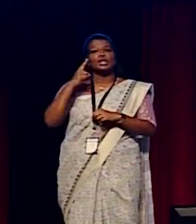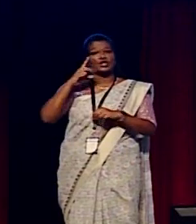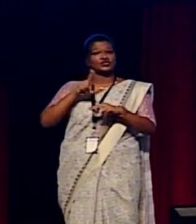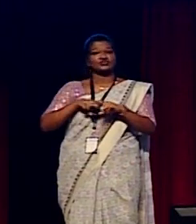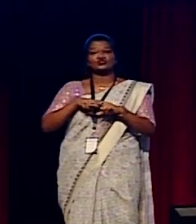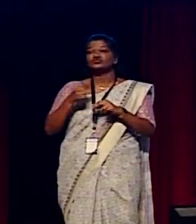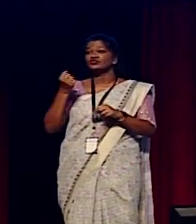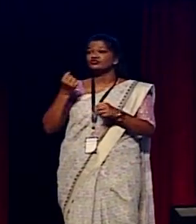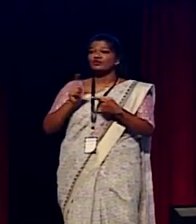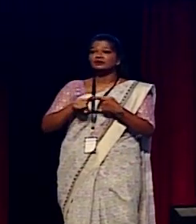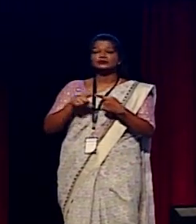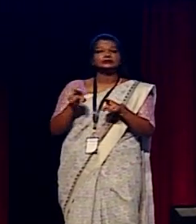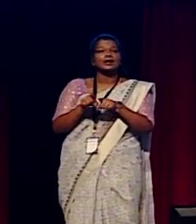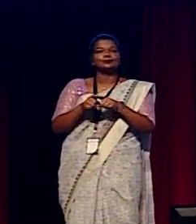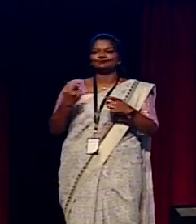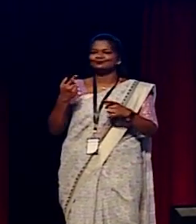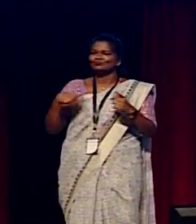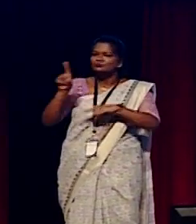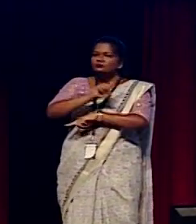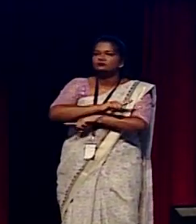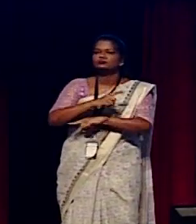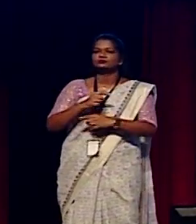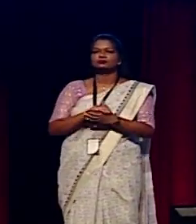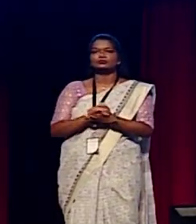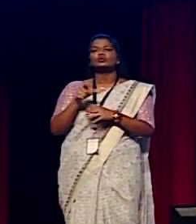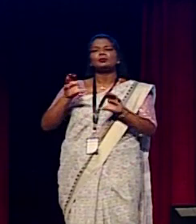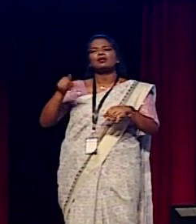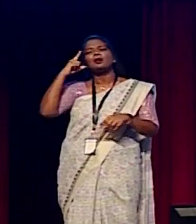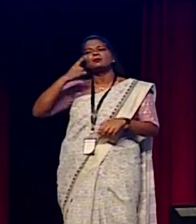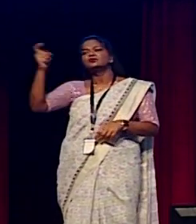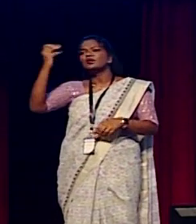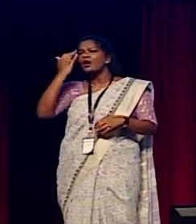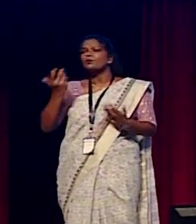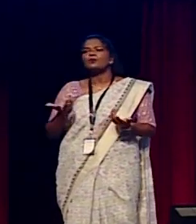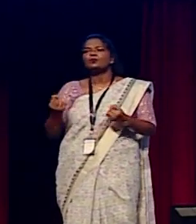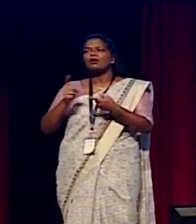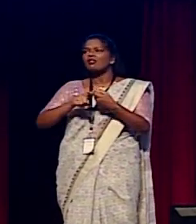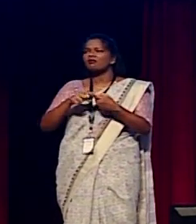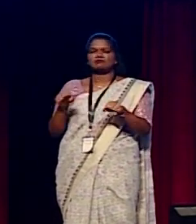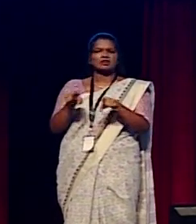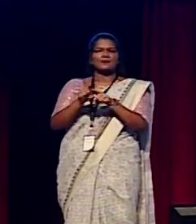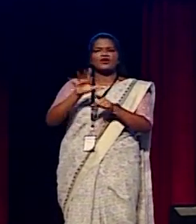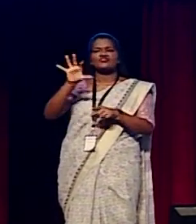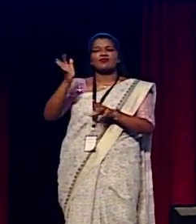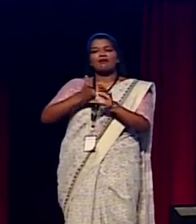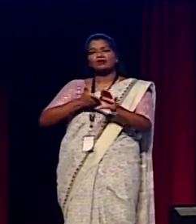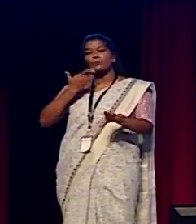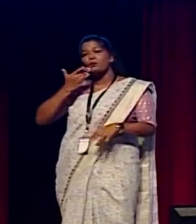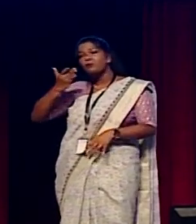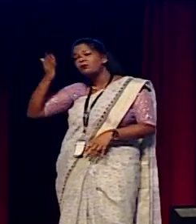If the situation is so appalling today, you can imagine what it must have been like 50 years ago.